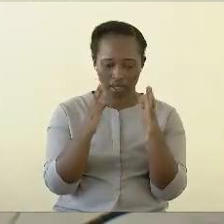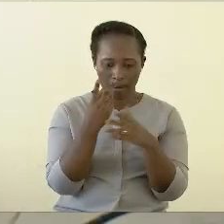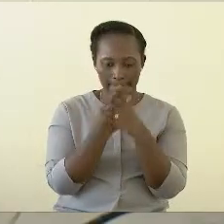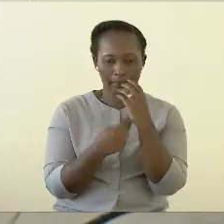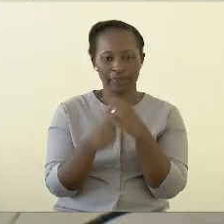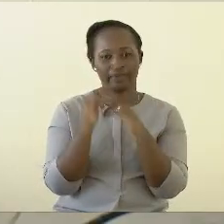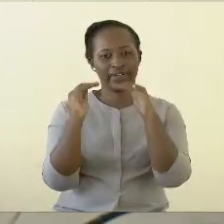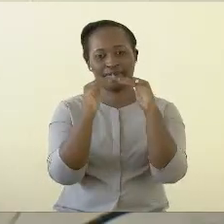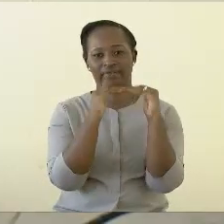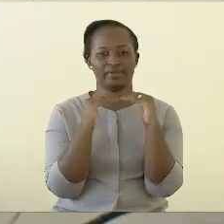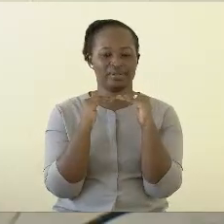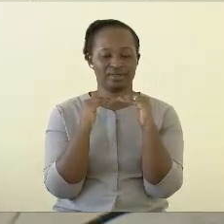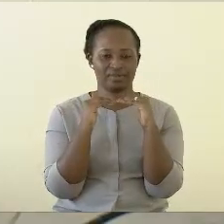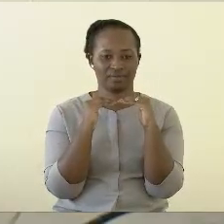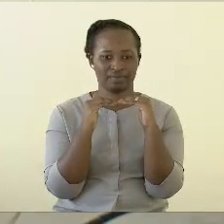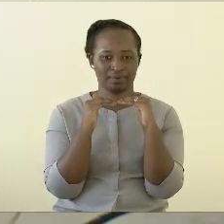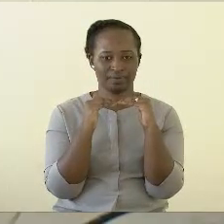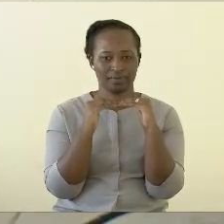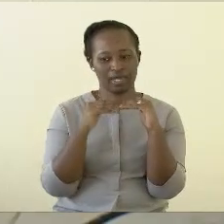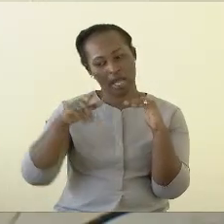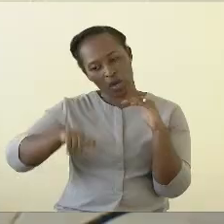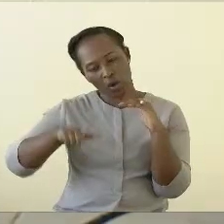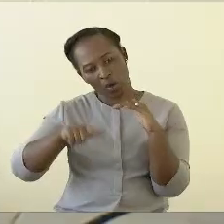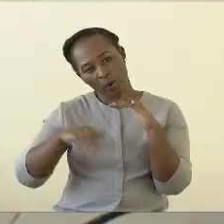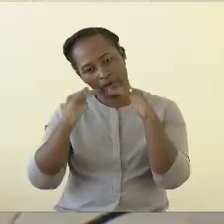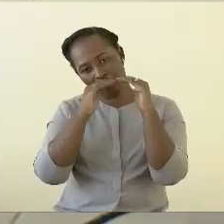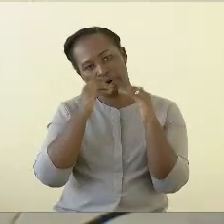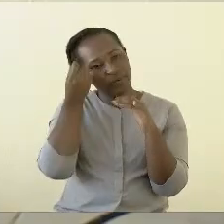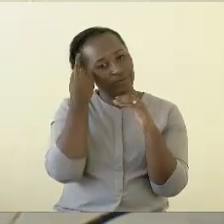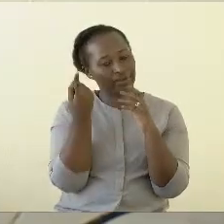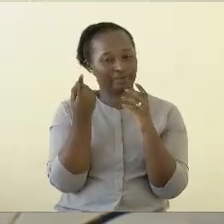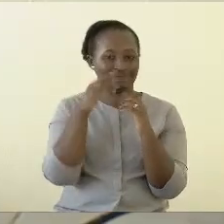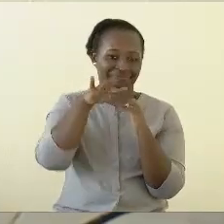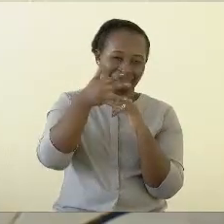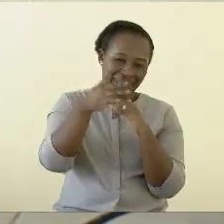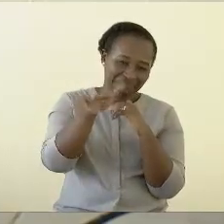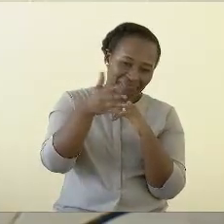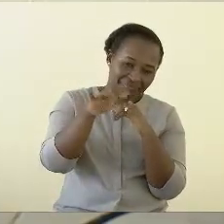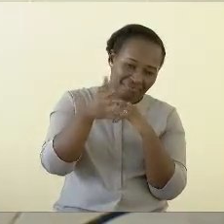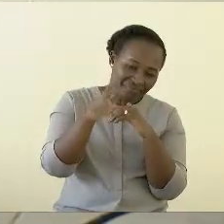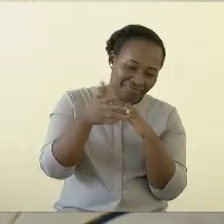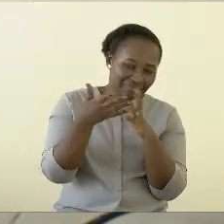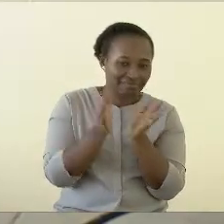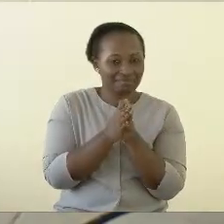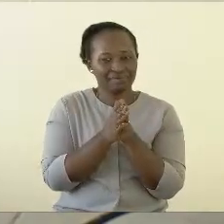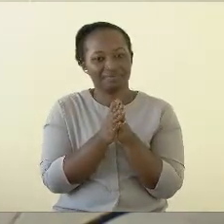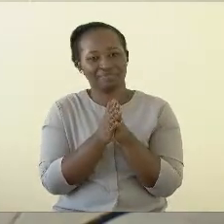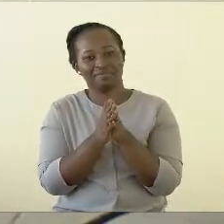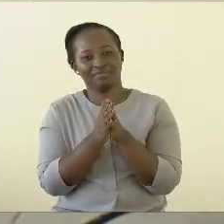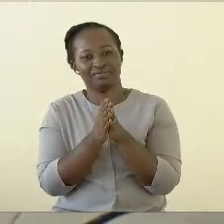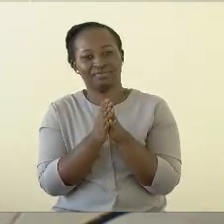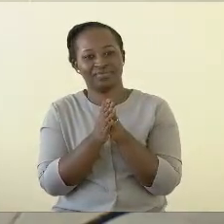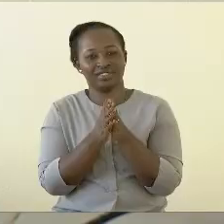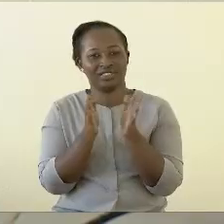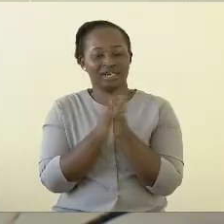levels. The low level of understanding, the what, give and state, mention, stuff like that. They